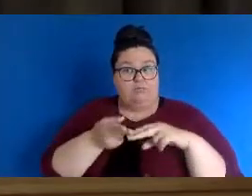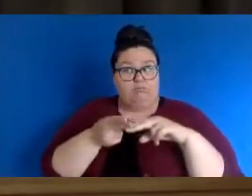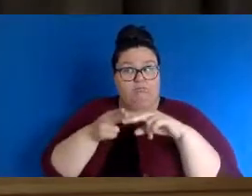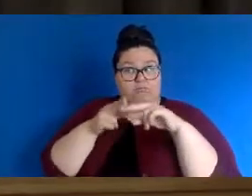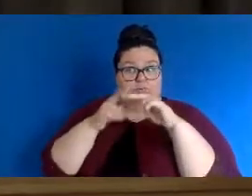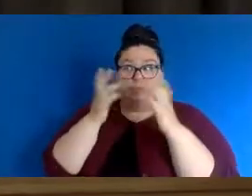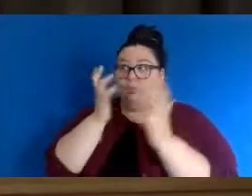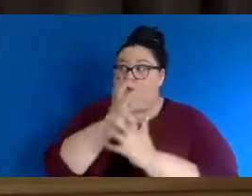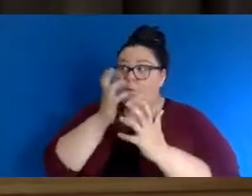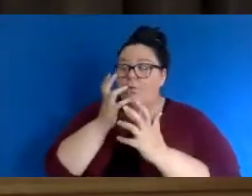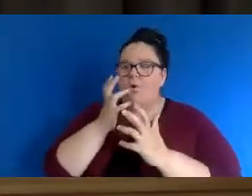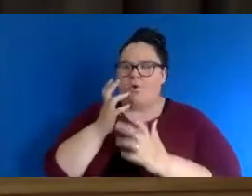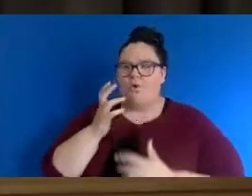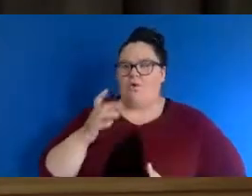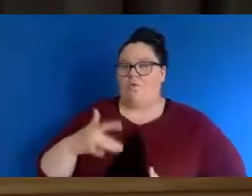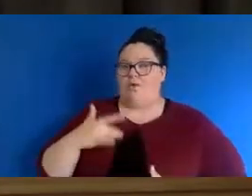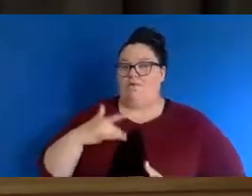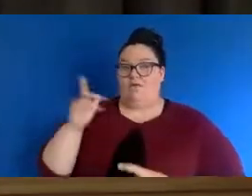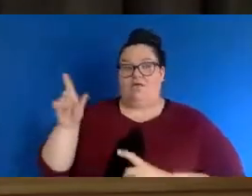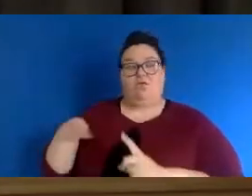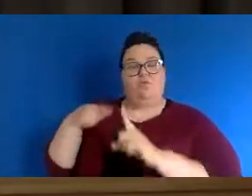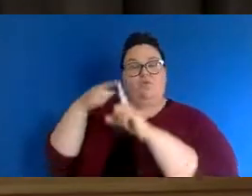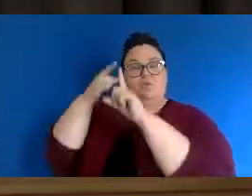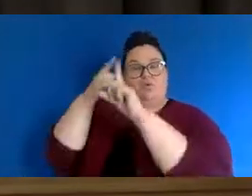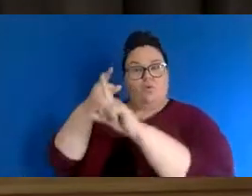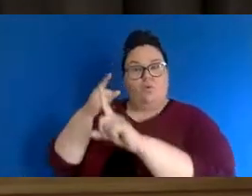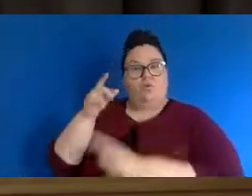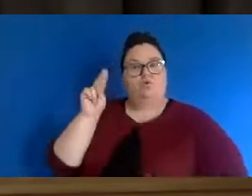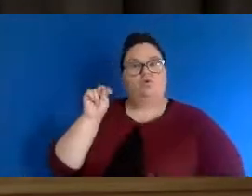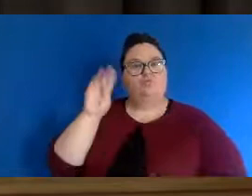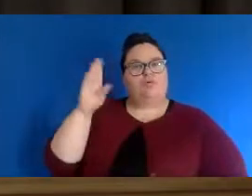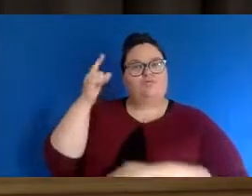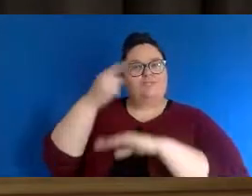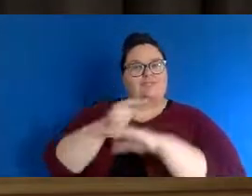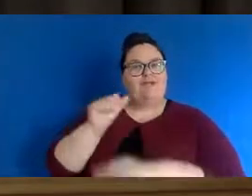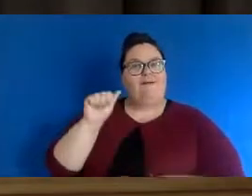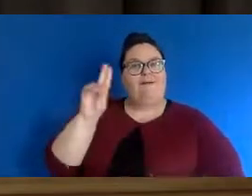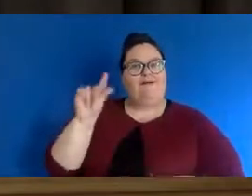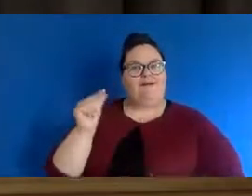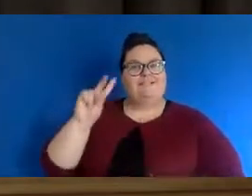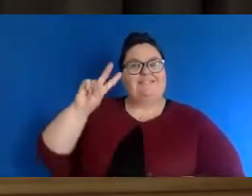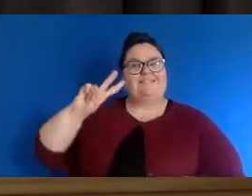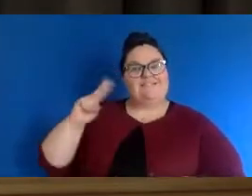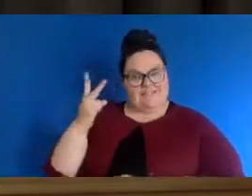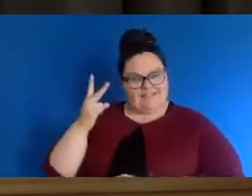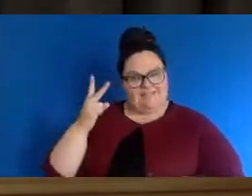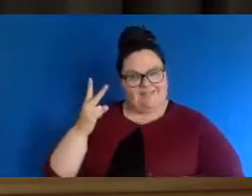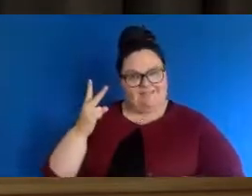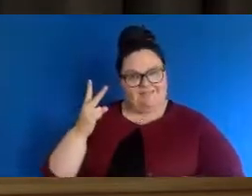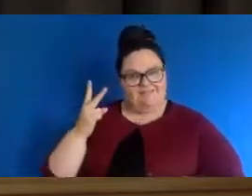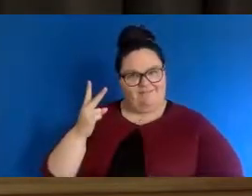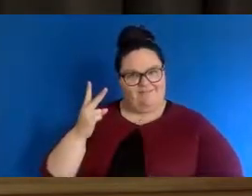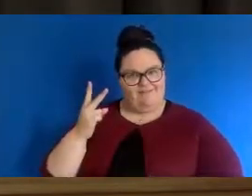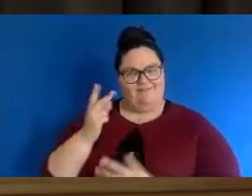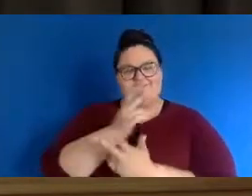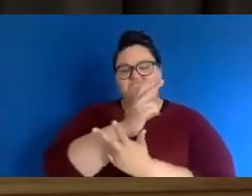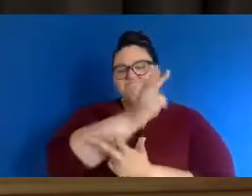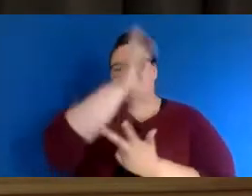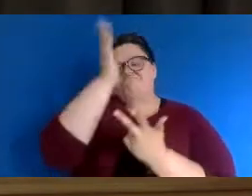rate, it is very likely that by New Brunswick Day on August the 2nd, we will be able to move to phase